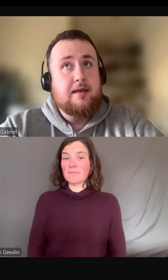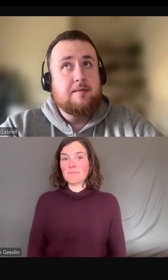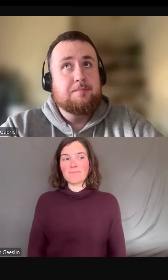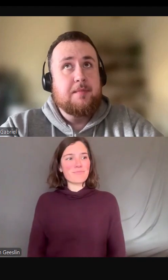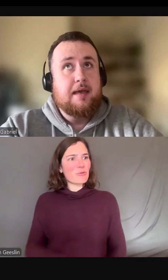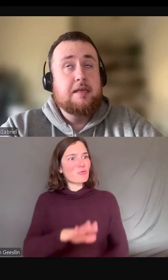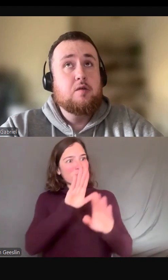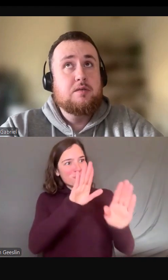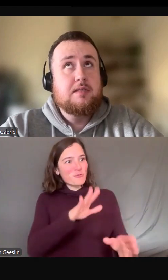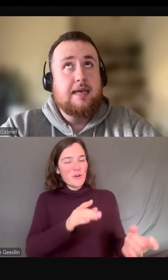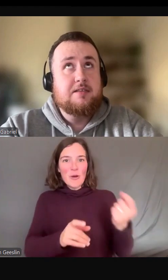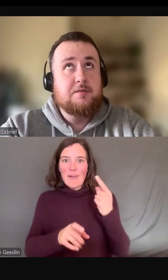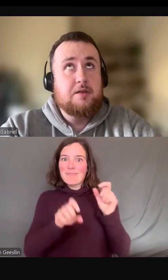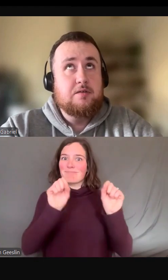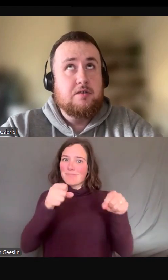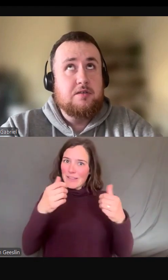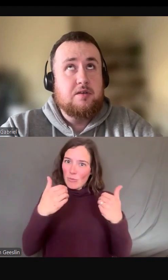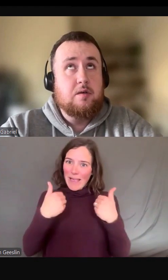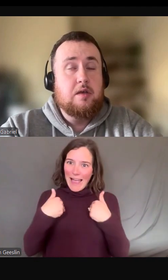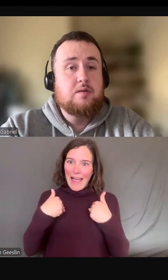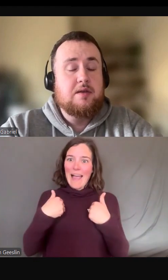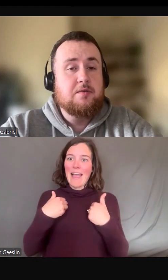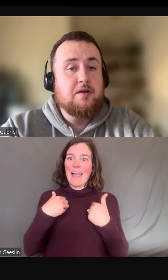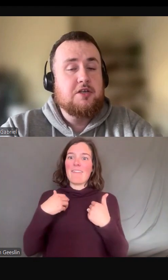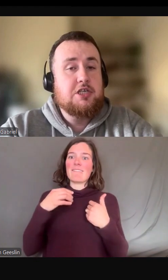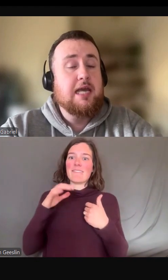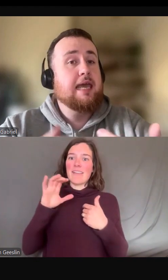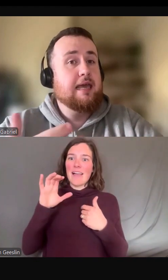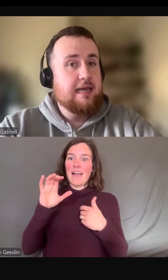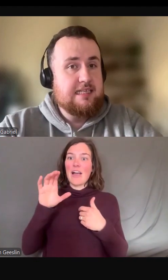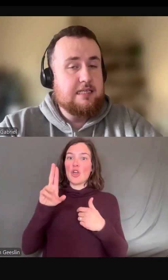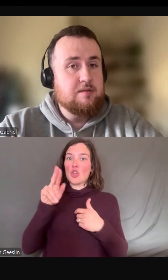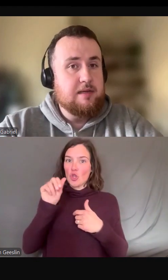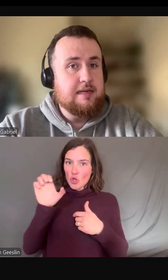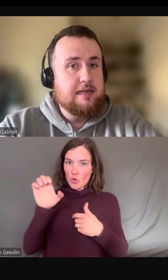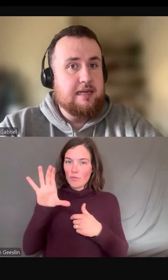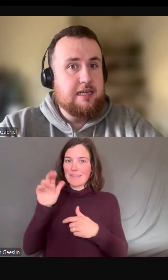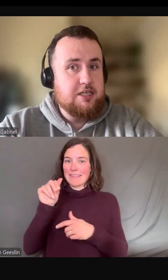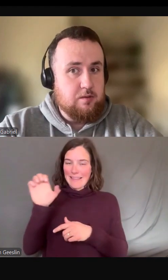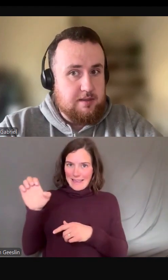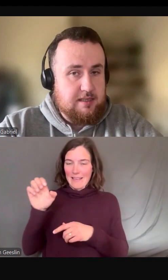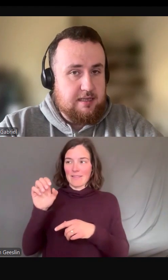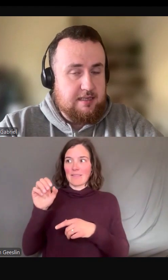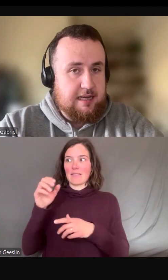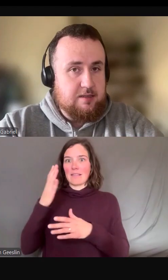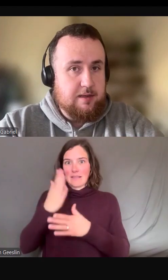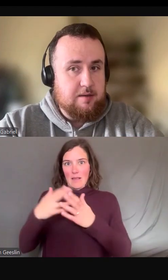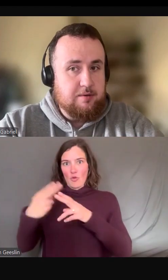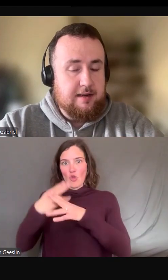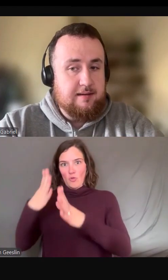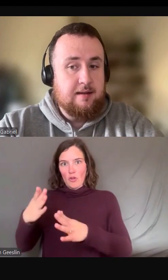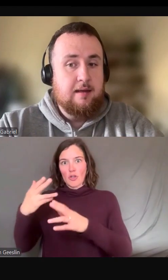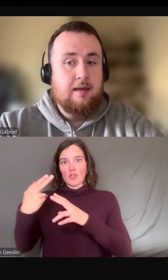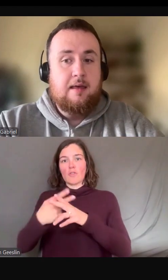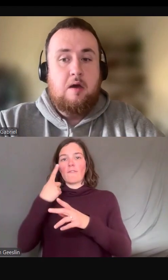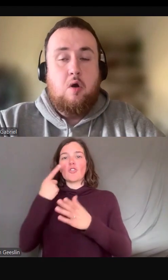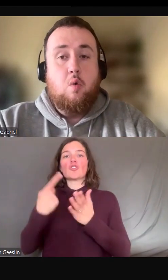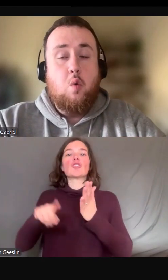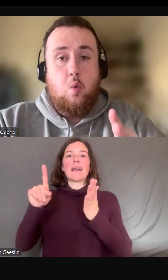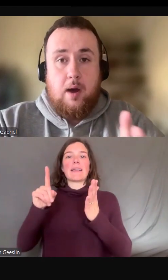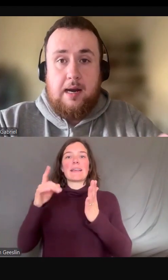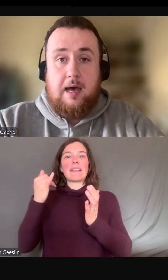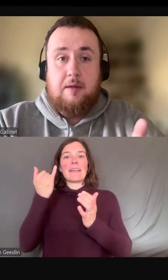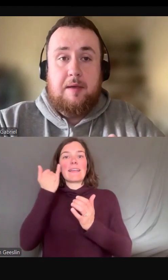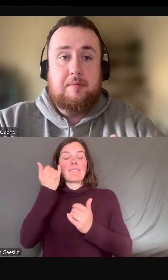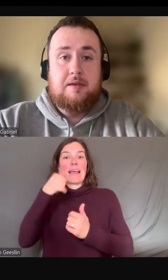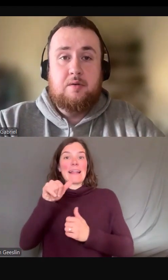have a use case of users who use it for checking accessibility issues, is a nice way to put it.